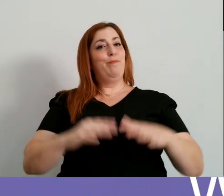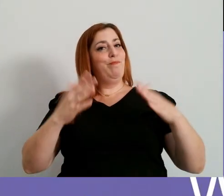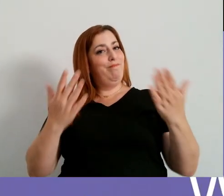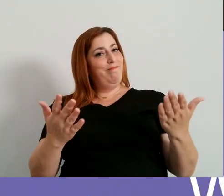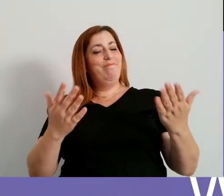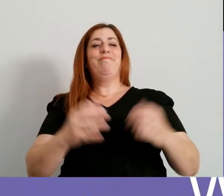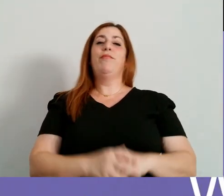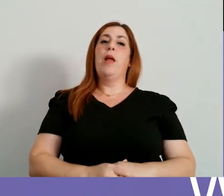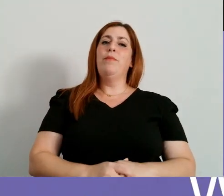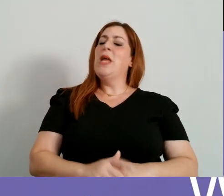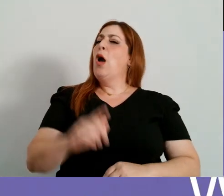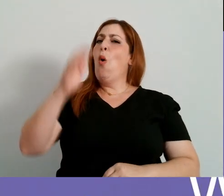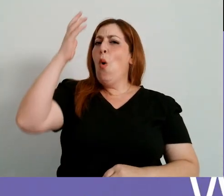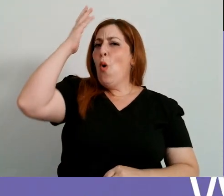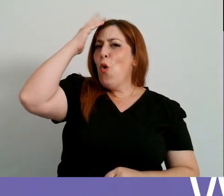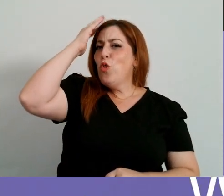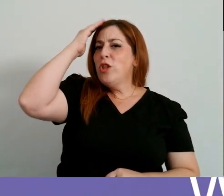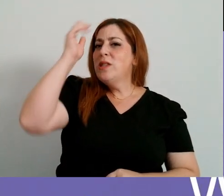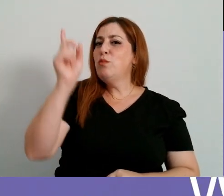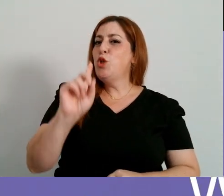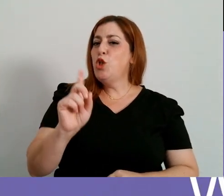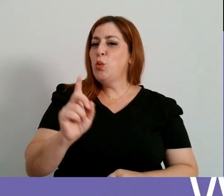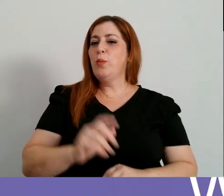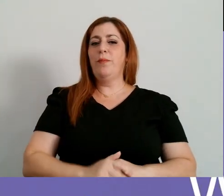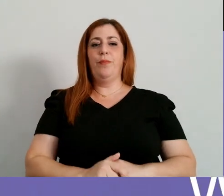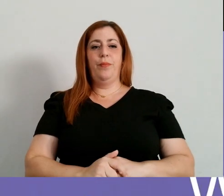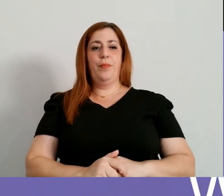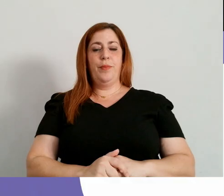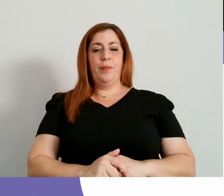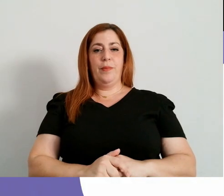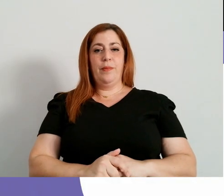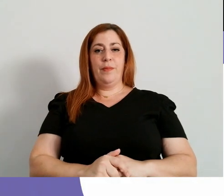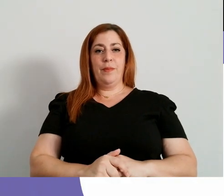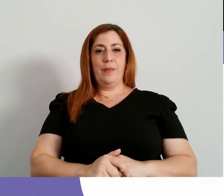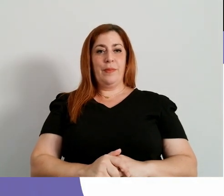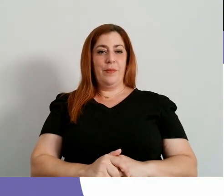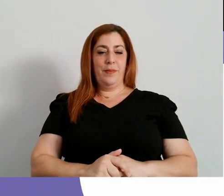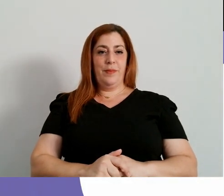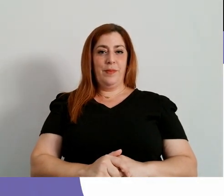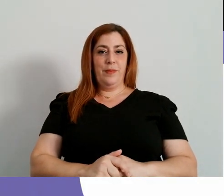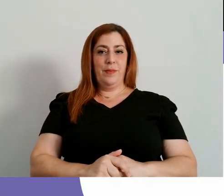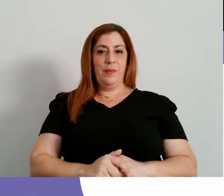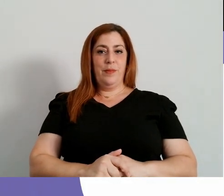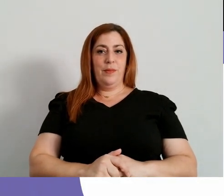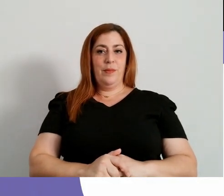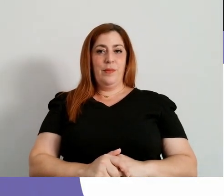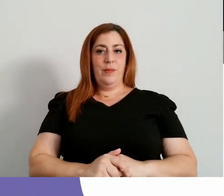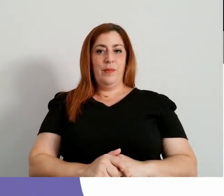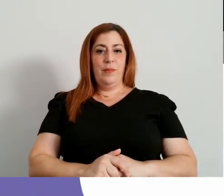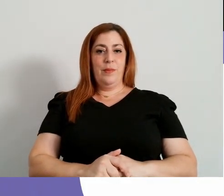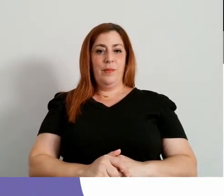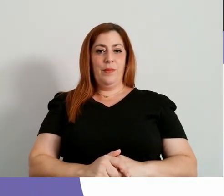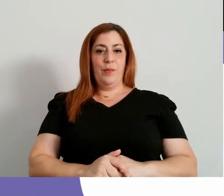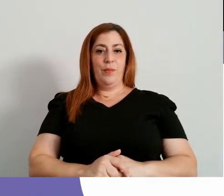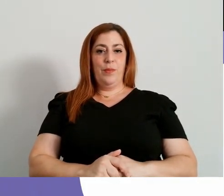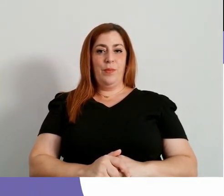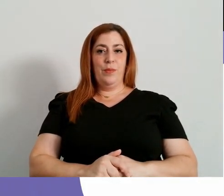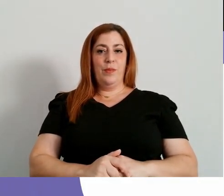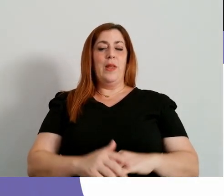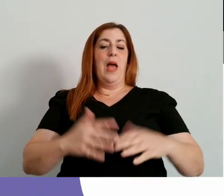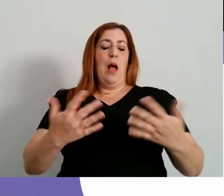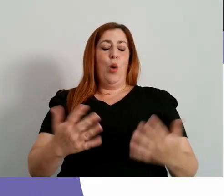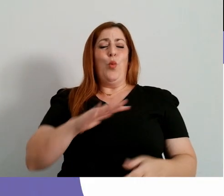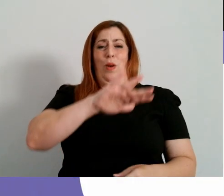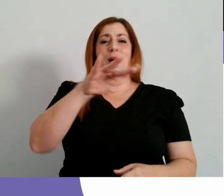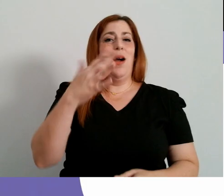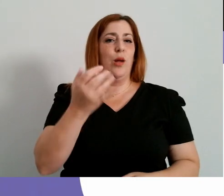Perfect. So what is autism? Okay, so a lot of us will be coming in with